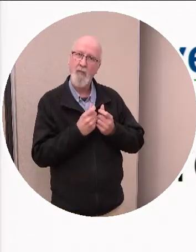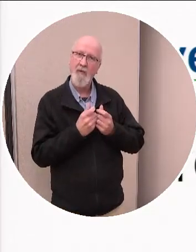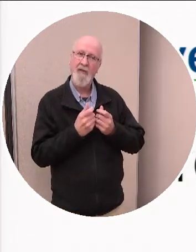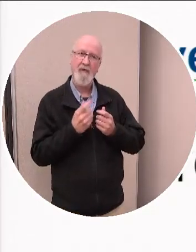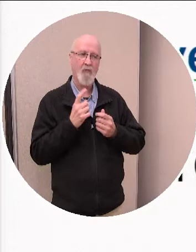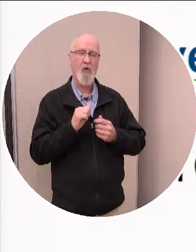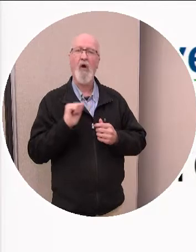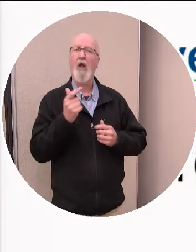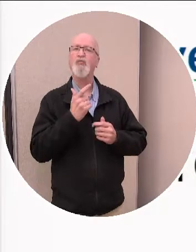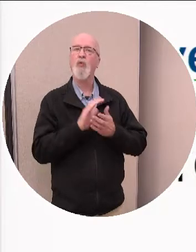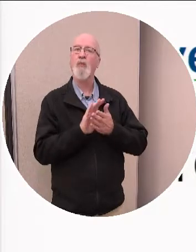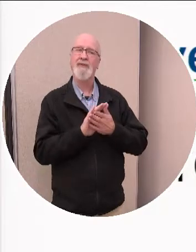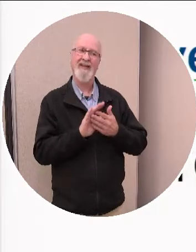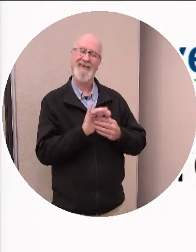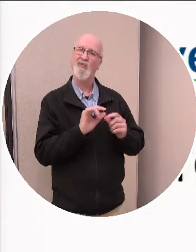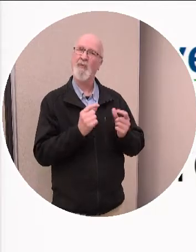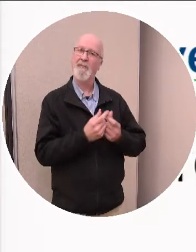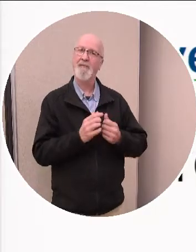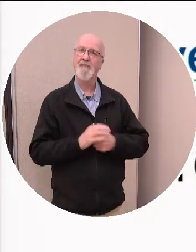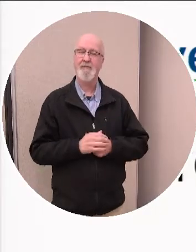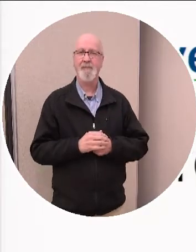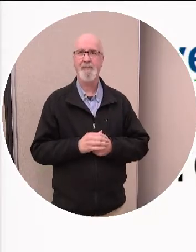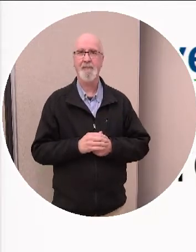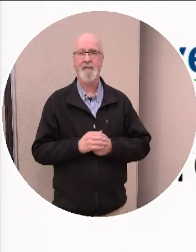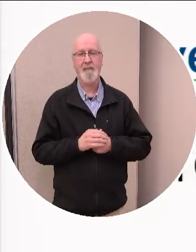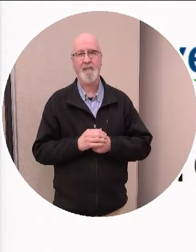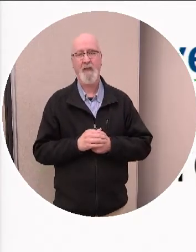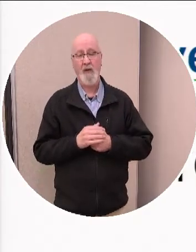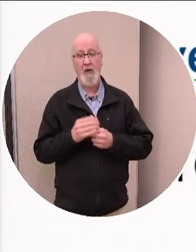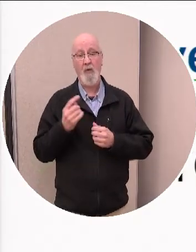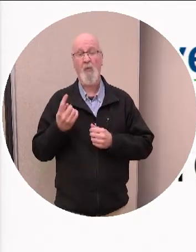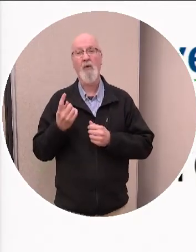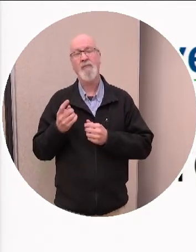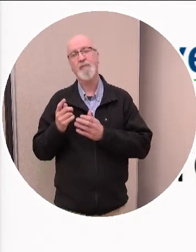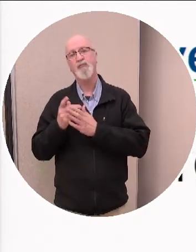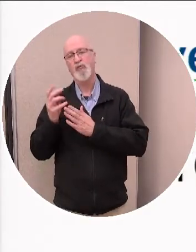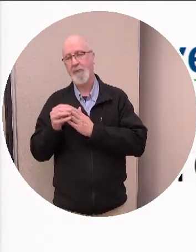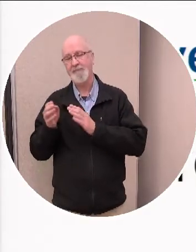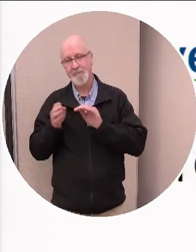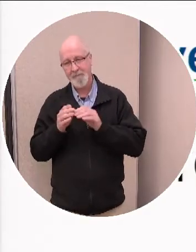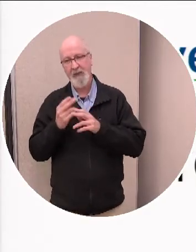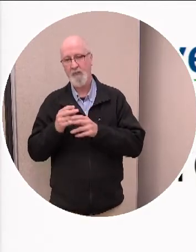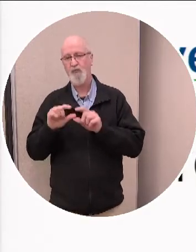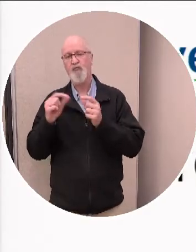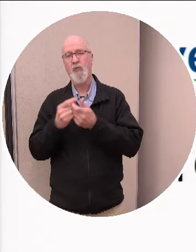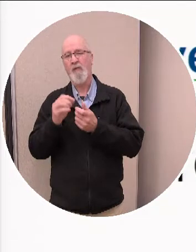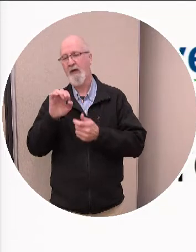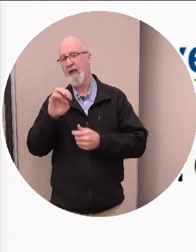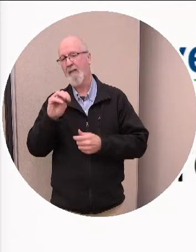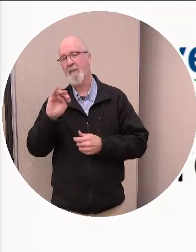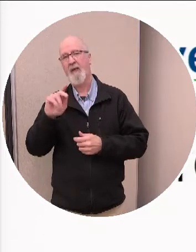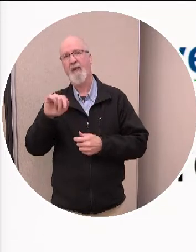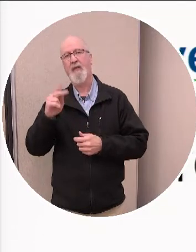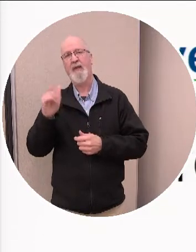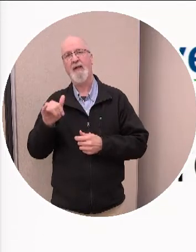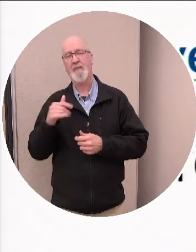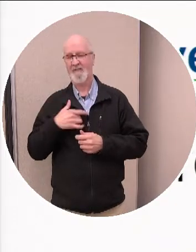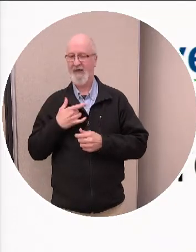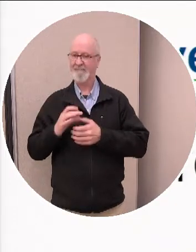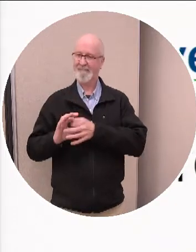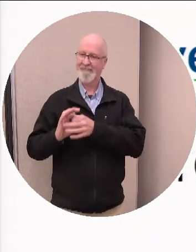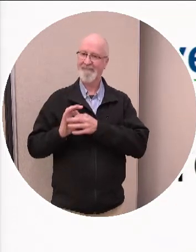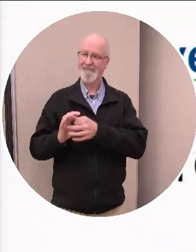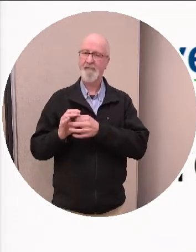populations. Roots of Empathy is a program focused on reducing the levels of aggression among school children, K to